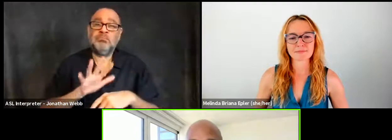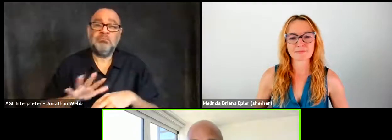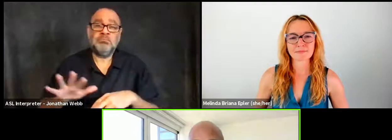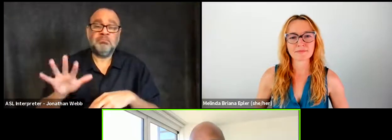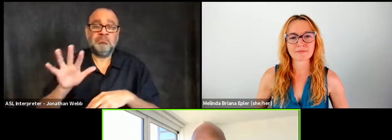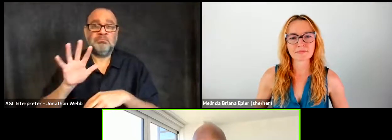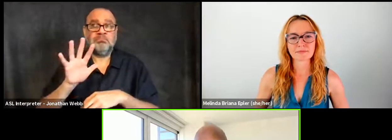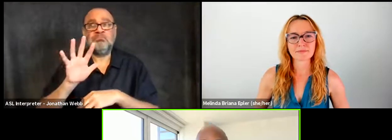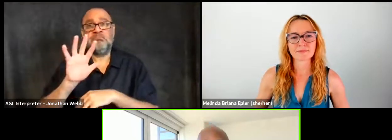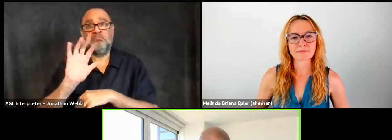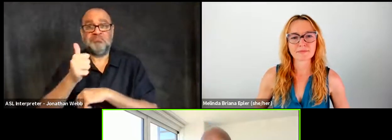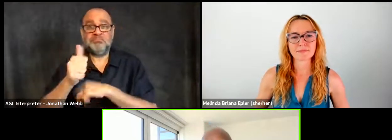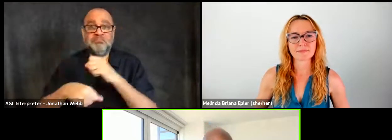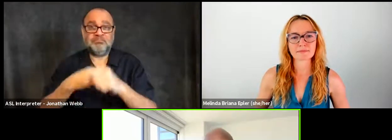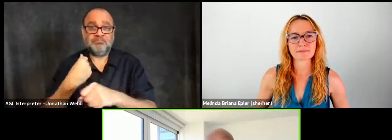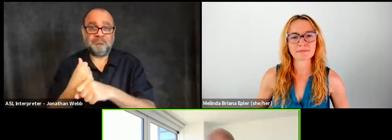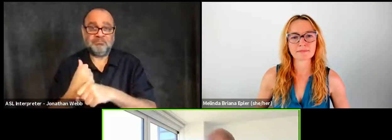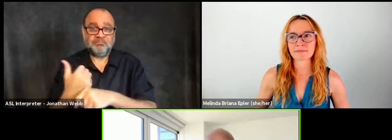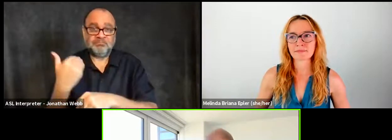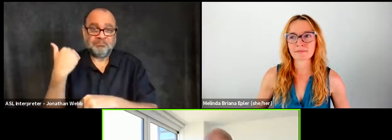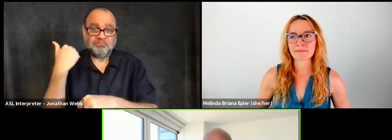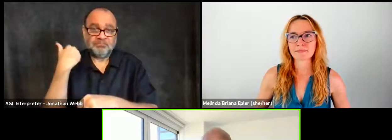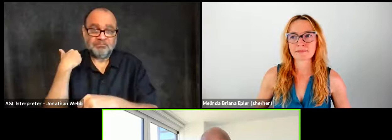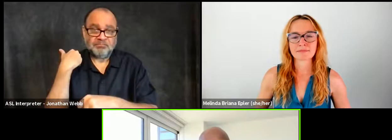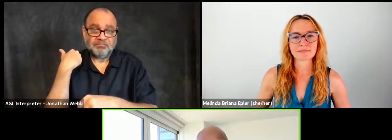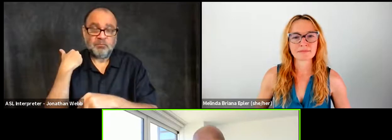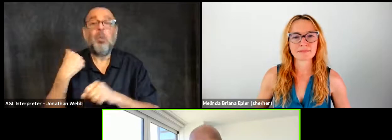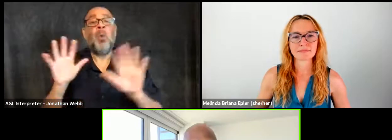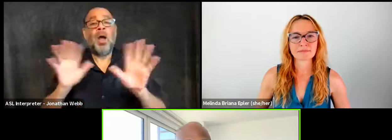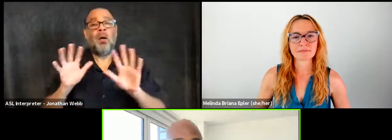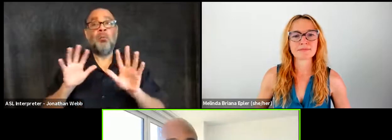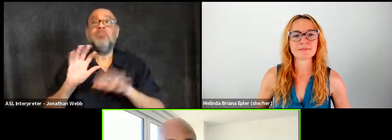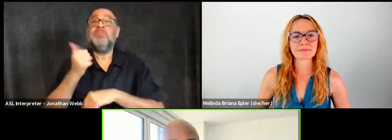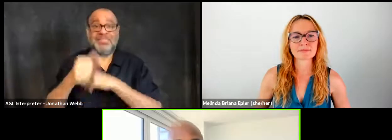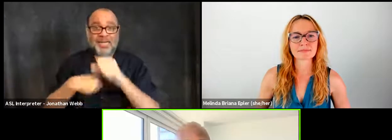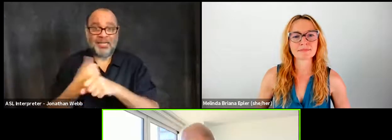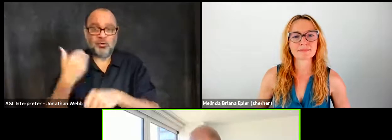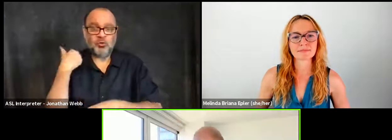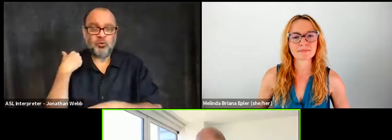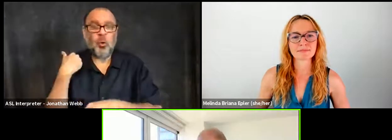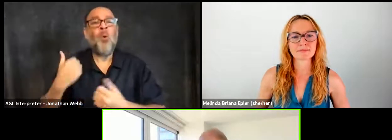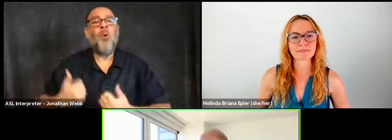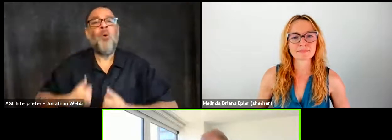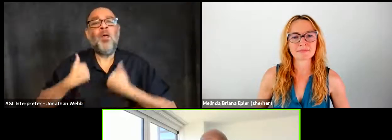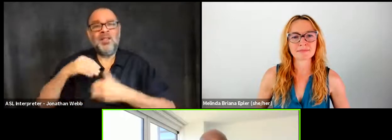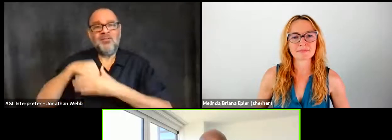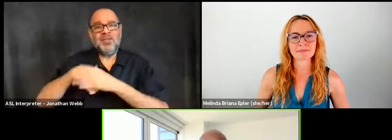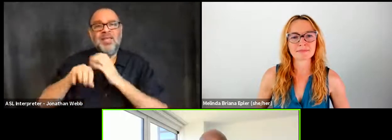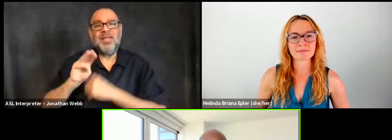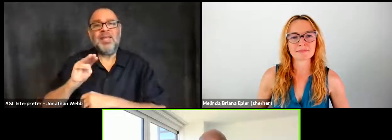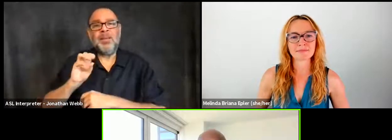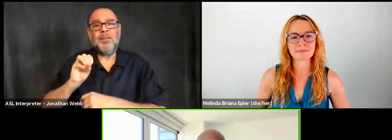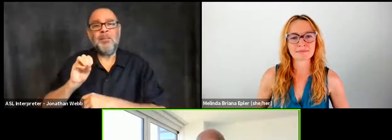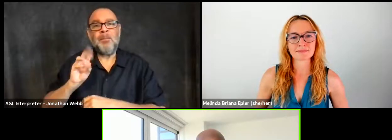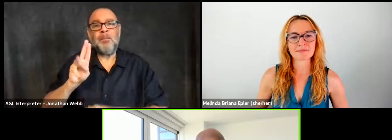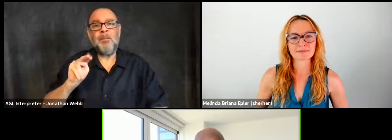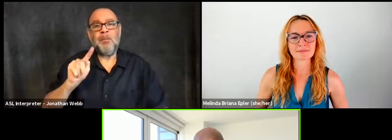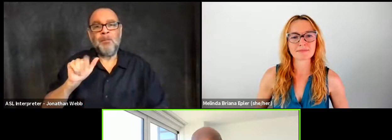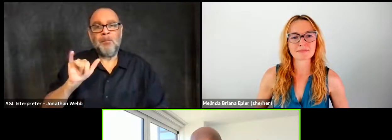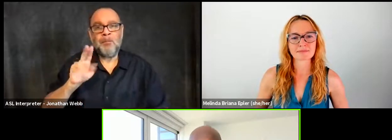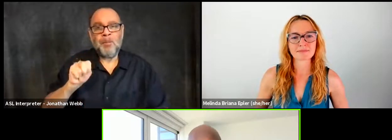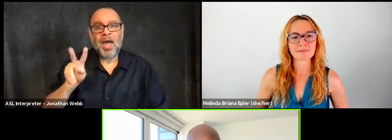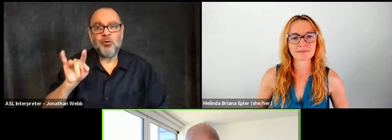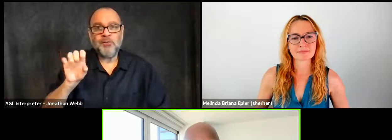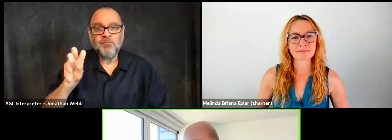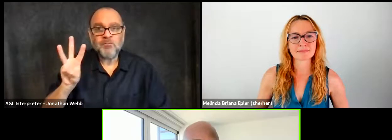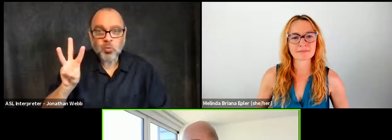making the decision. No, I'm actually in Mountain View right now, 10 years ago. I'm working on Accelerator, and I'm dealing with a lot of shit. I'm